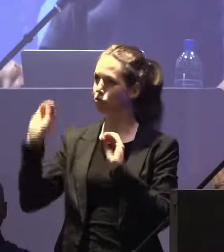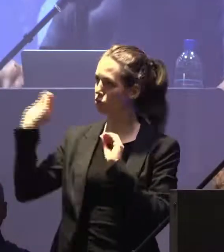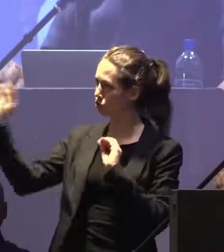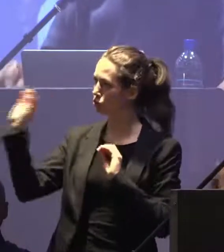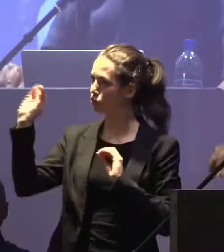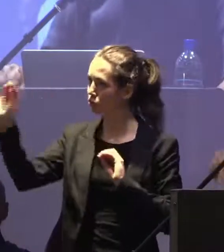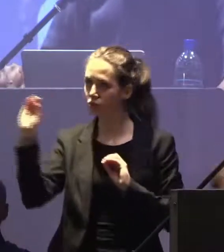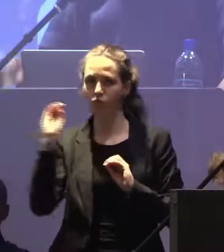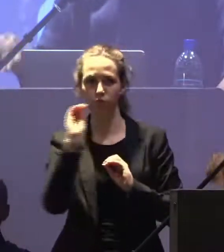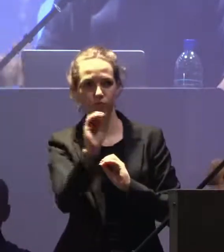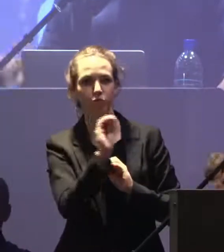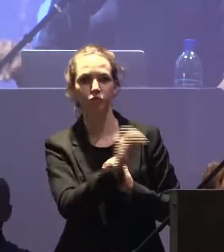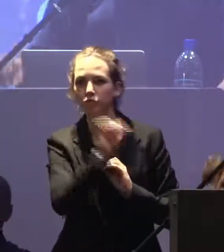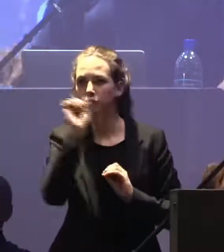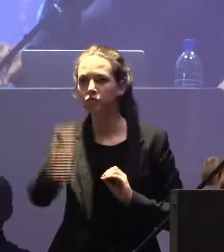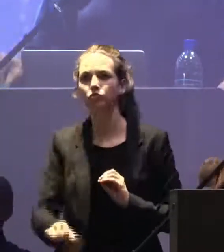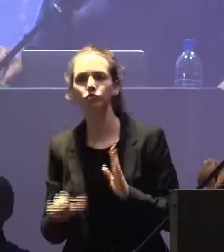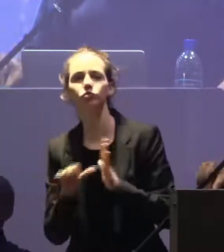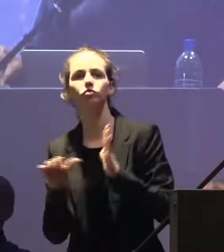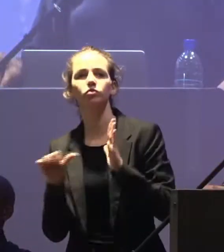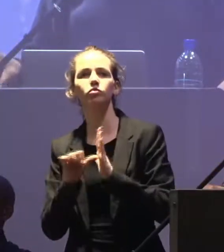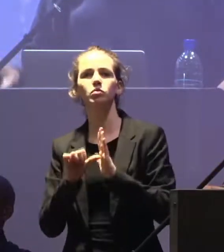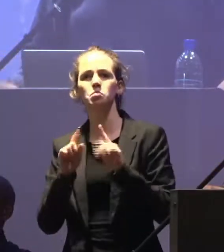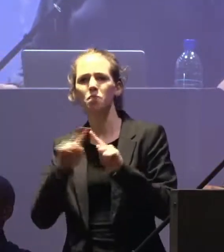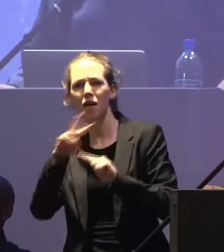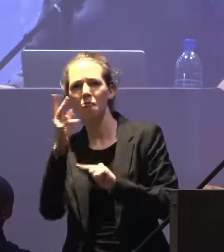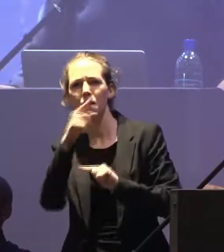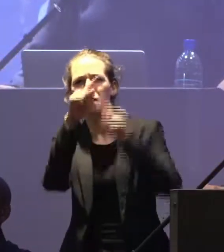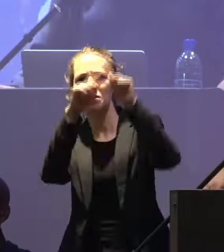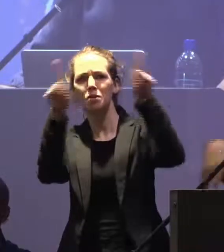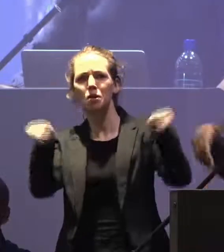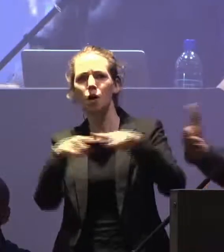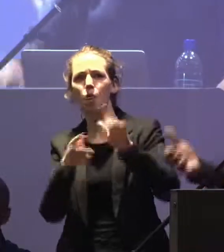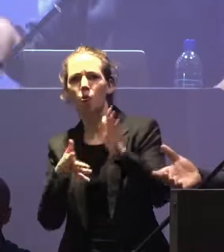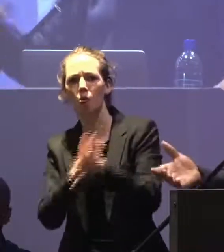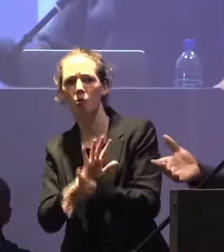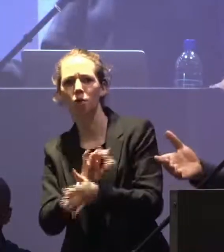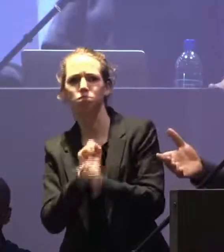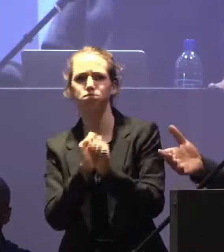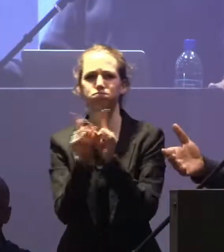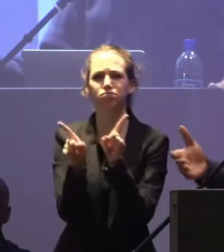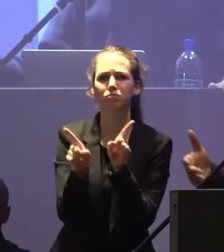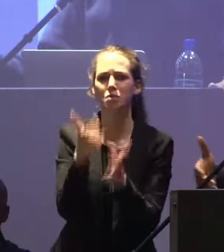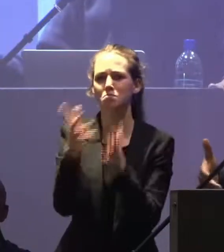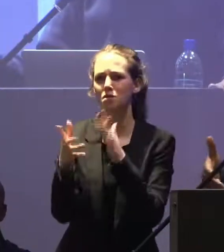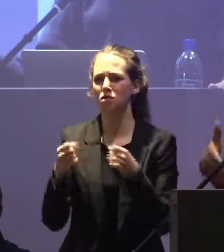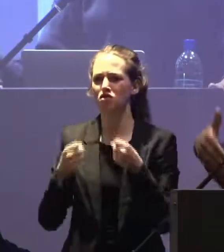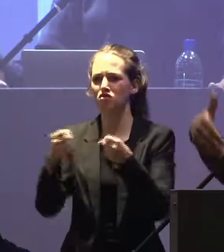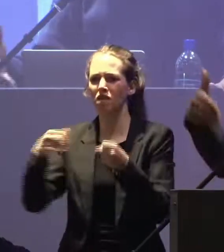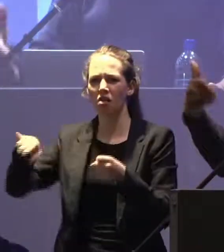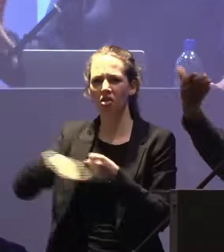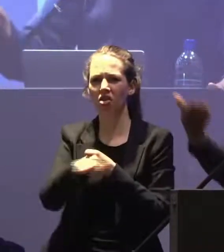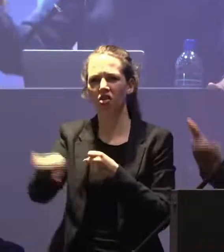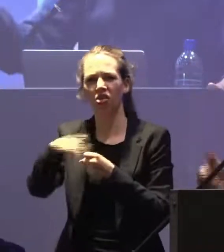of replacing those that have been damaged by reckless drivers.